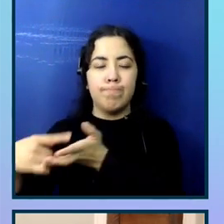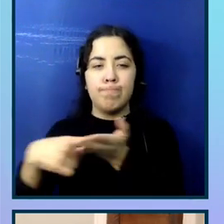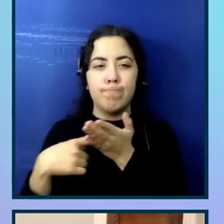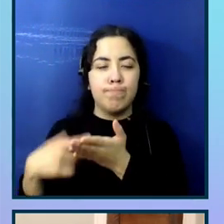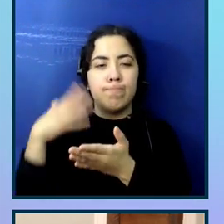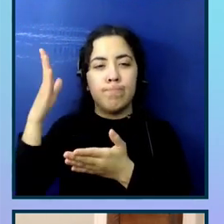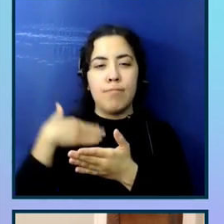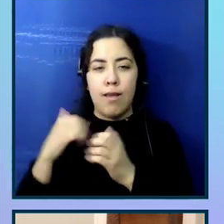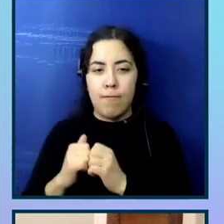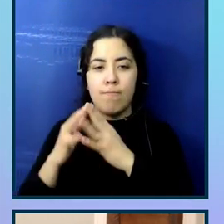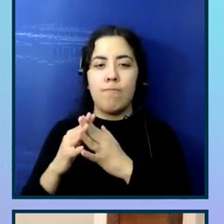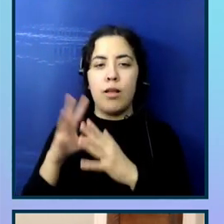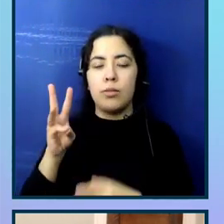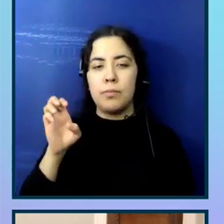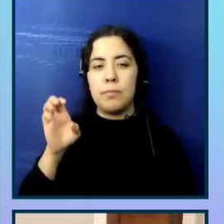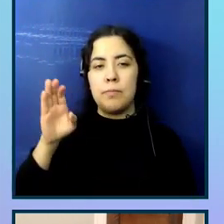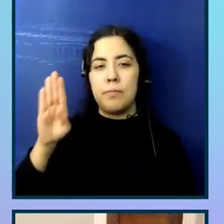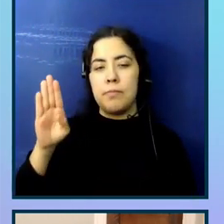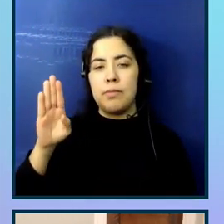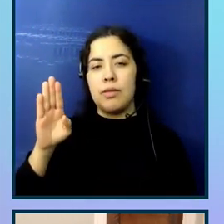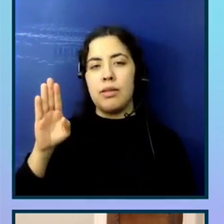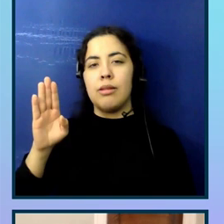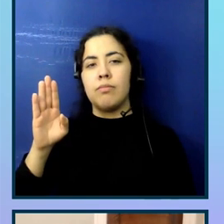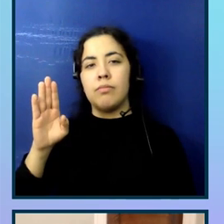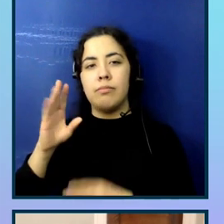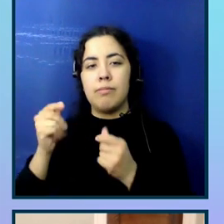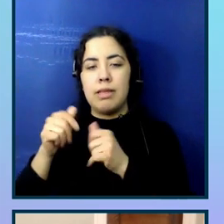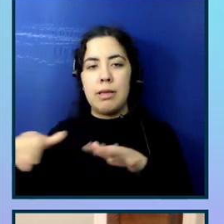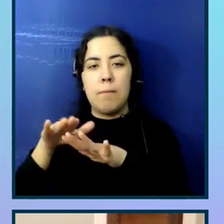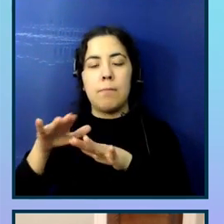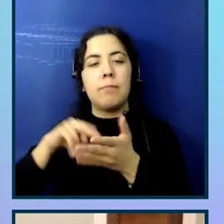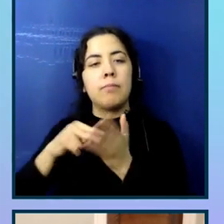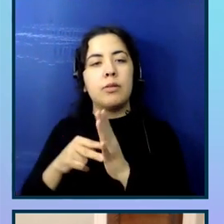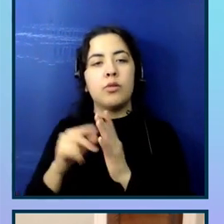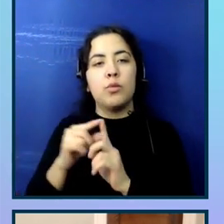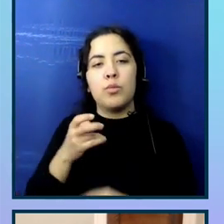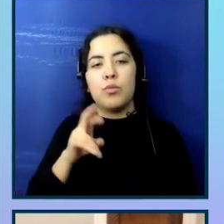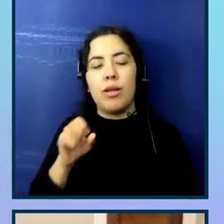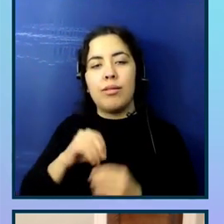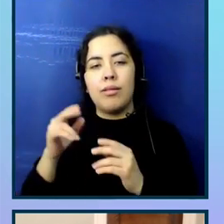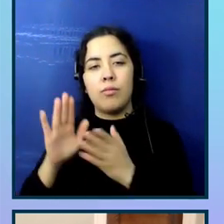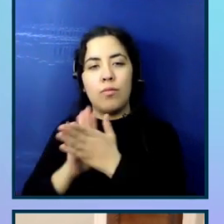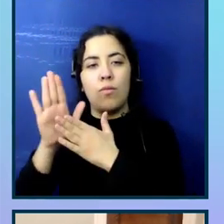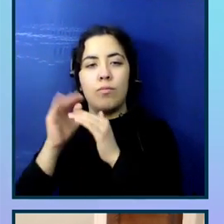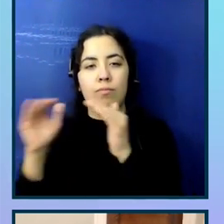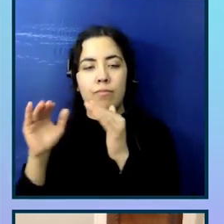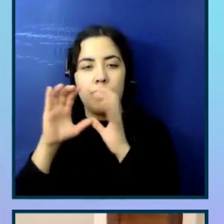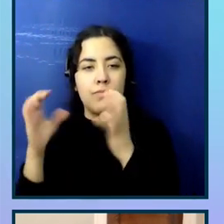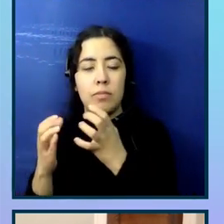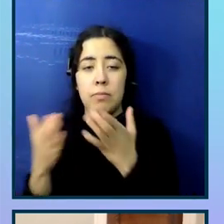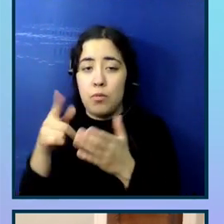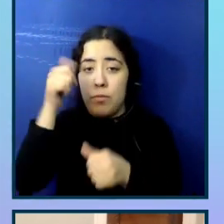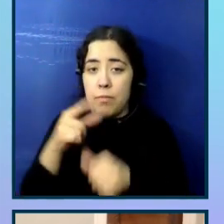and founder of WP Campus, which is a community focused on using WordPress in higher ed. You might remember us as the group who